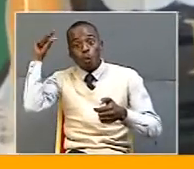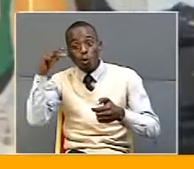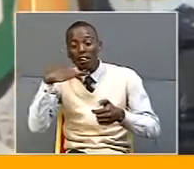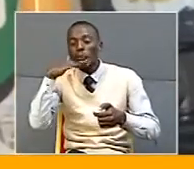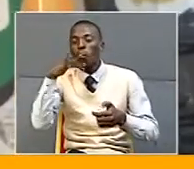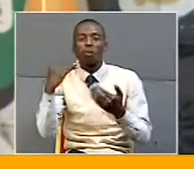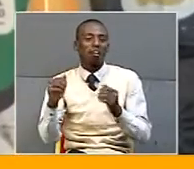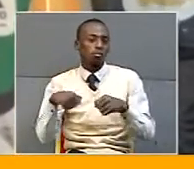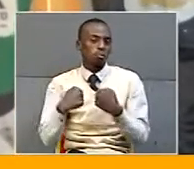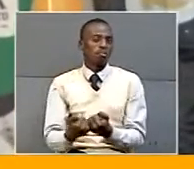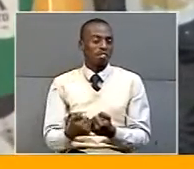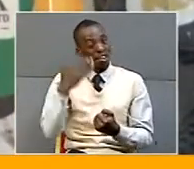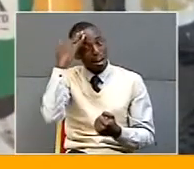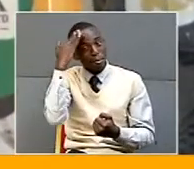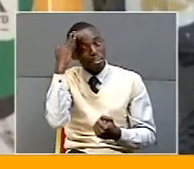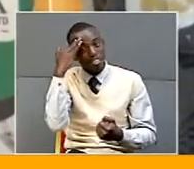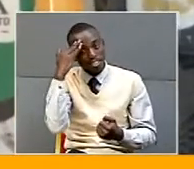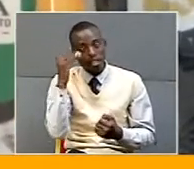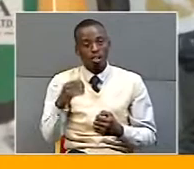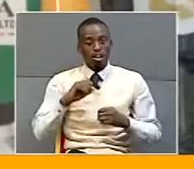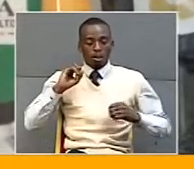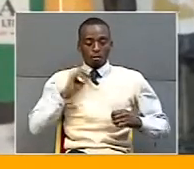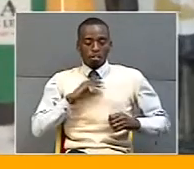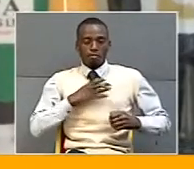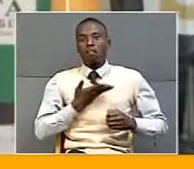kwogera. Ye amanyi ekisulo ekimusula.